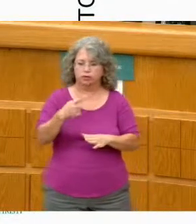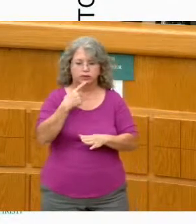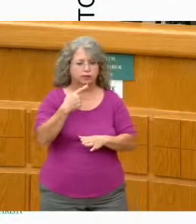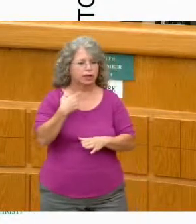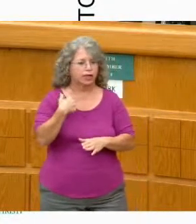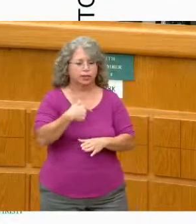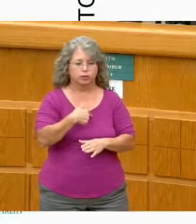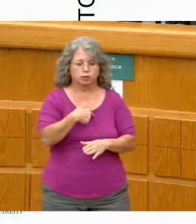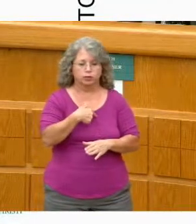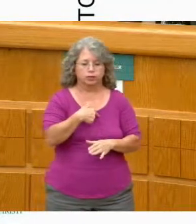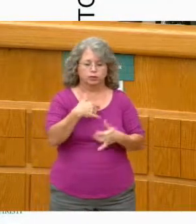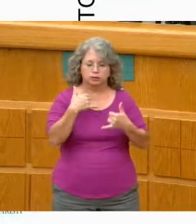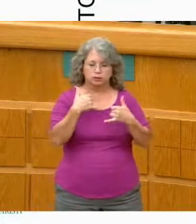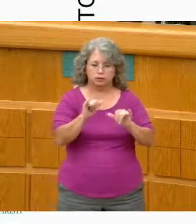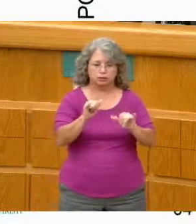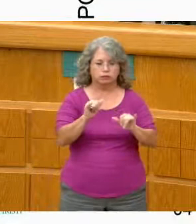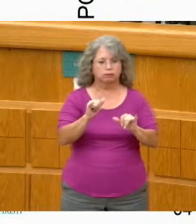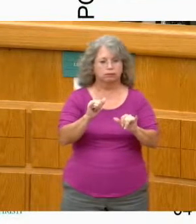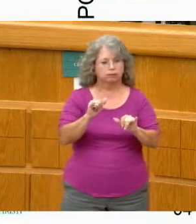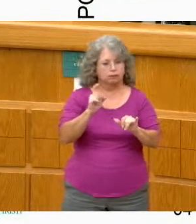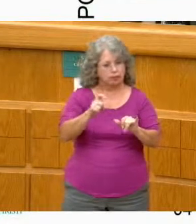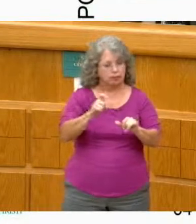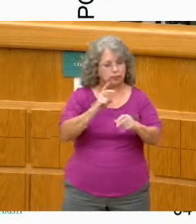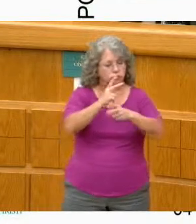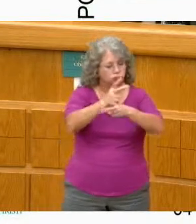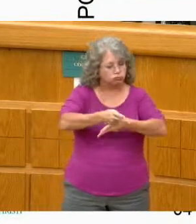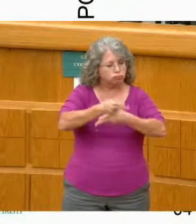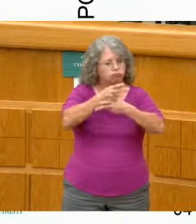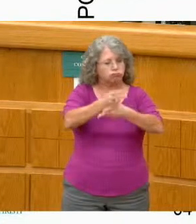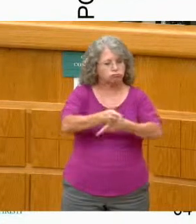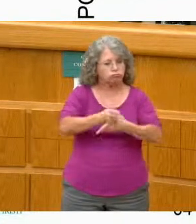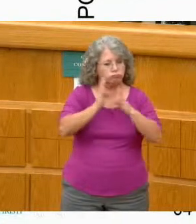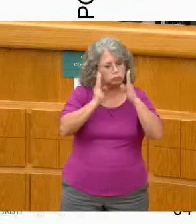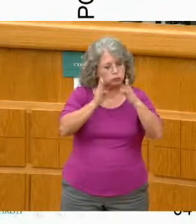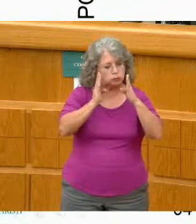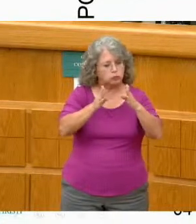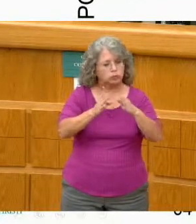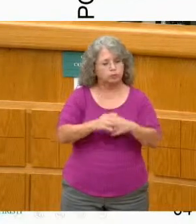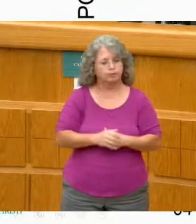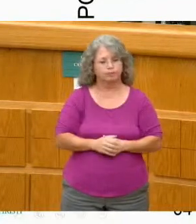Director Rodriguez said, we're not out of the woods yet, so it's important to stay vigilant.